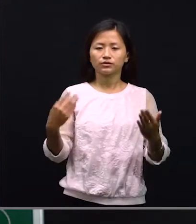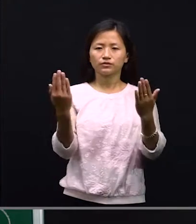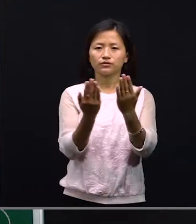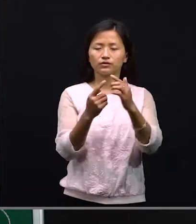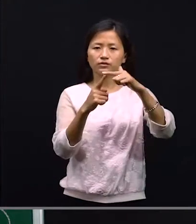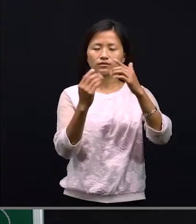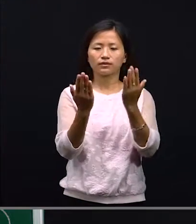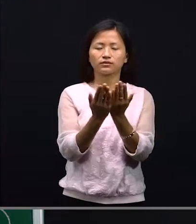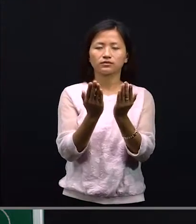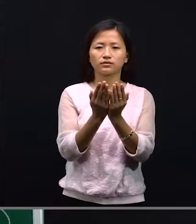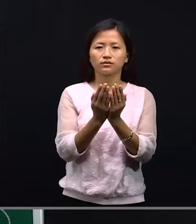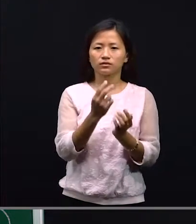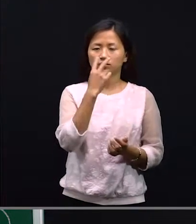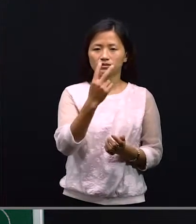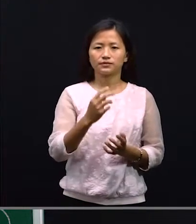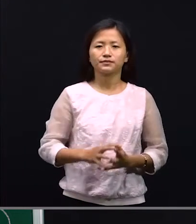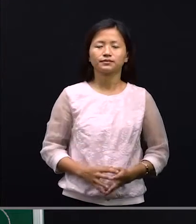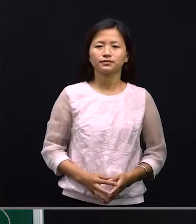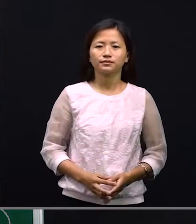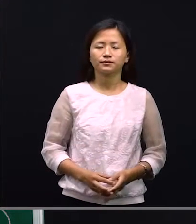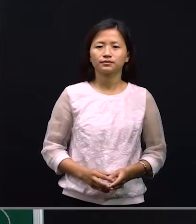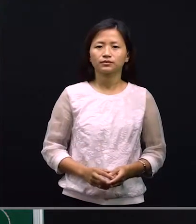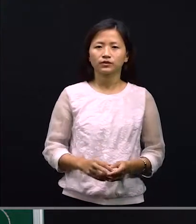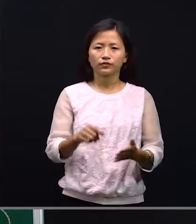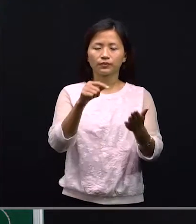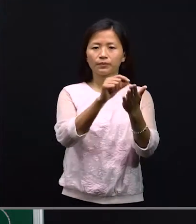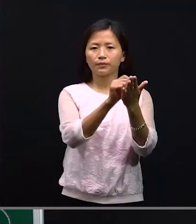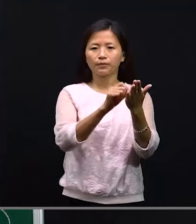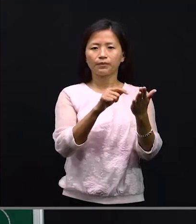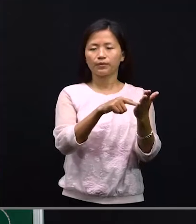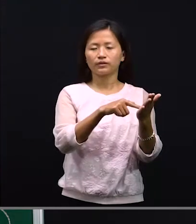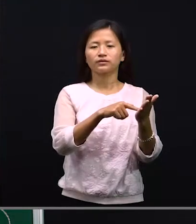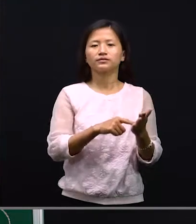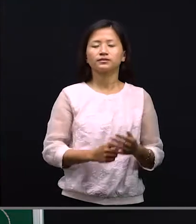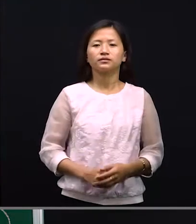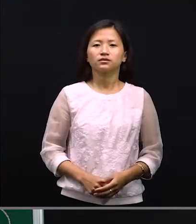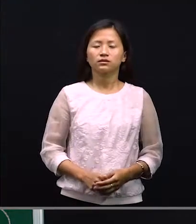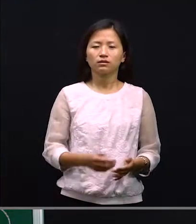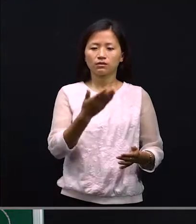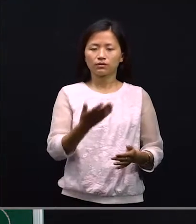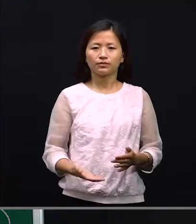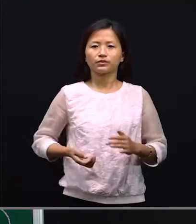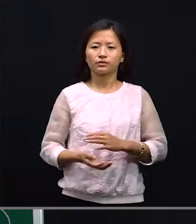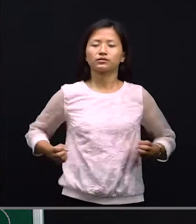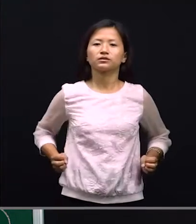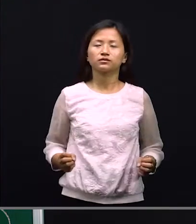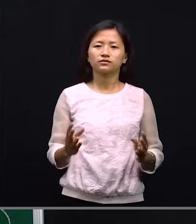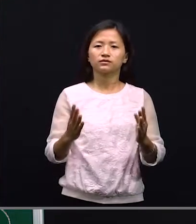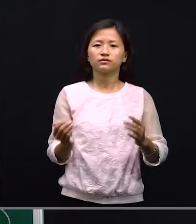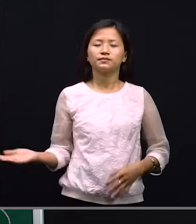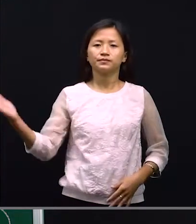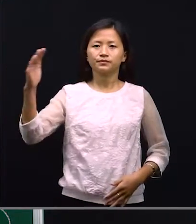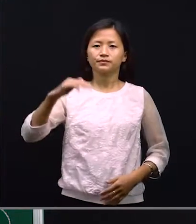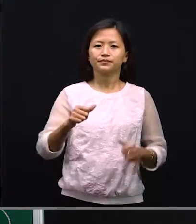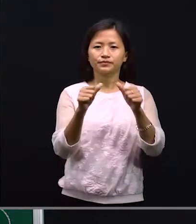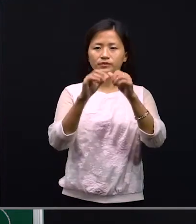the textbook. Okay, since I have not marked it here. The lower mountain ranges, it begins from